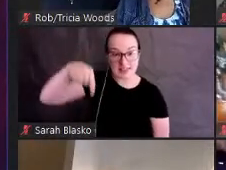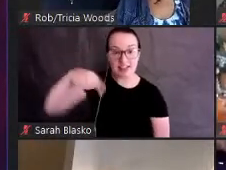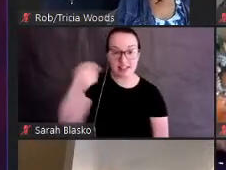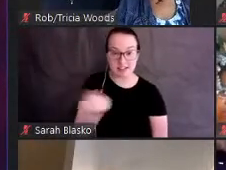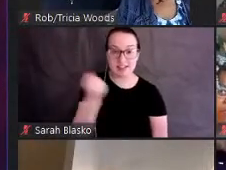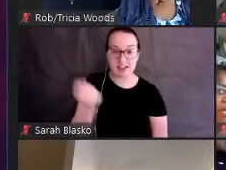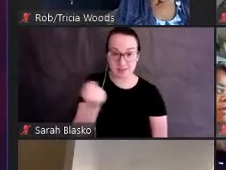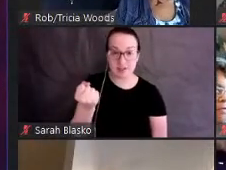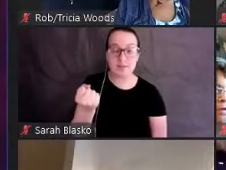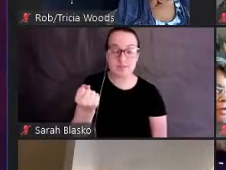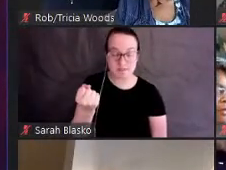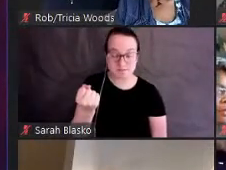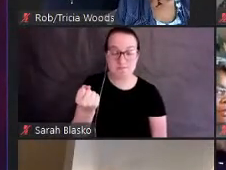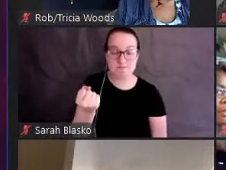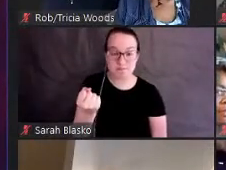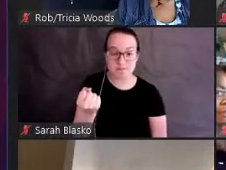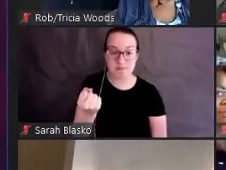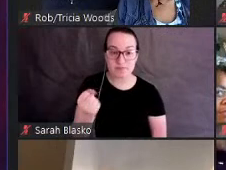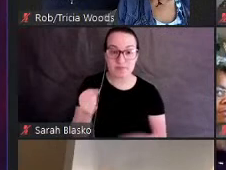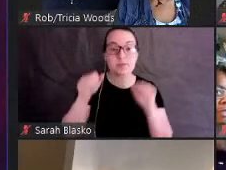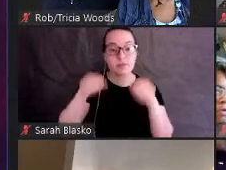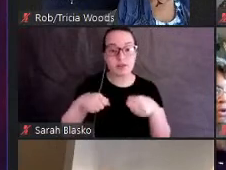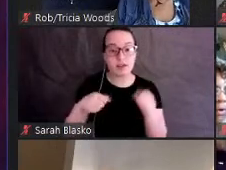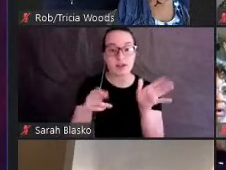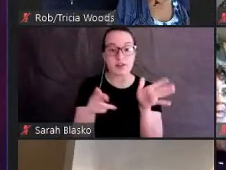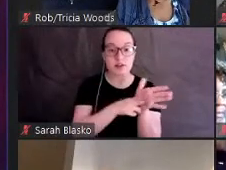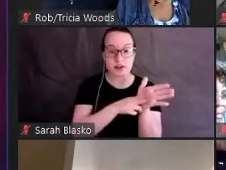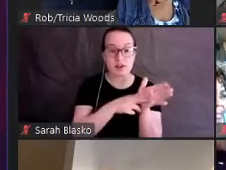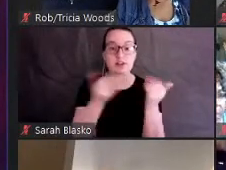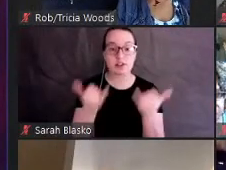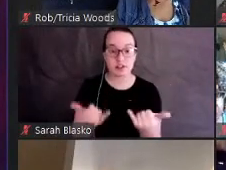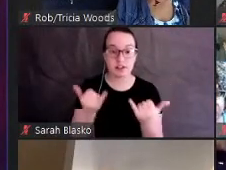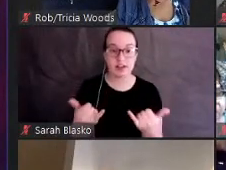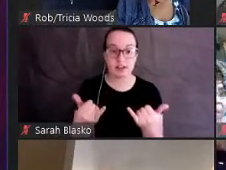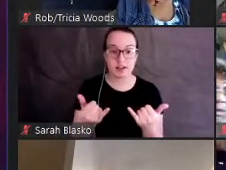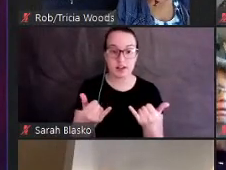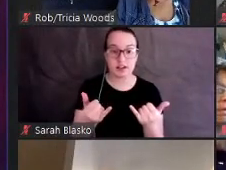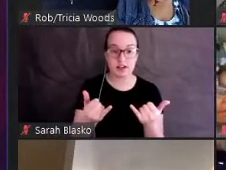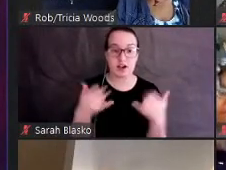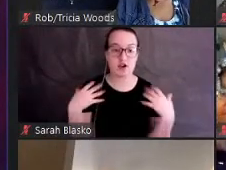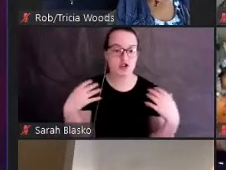Saturday. And you can register today at